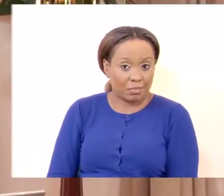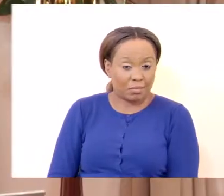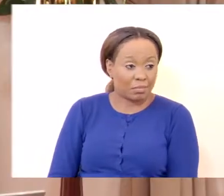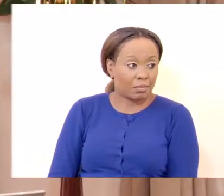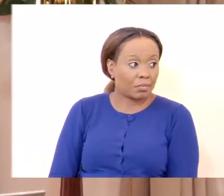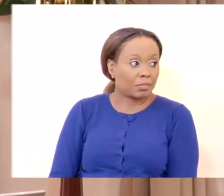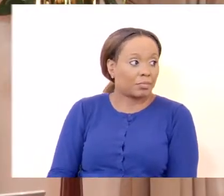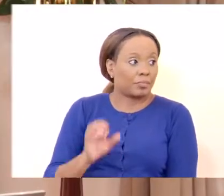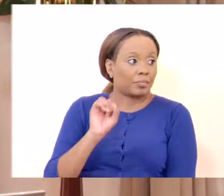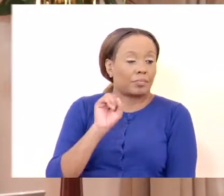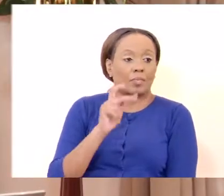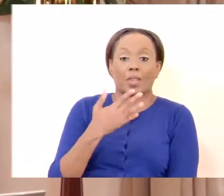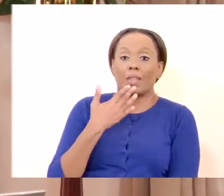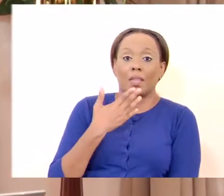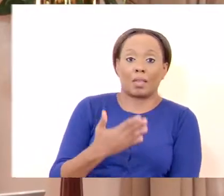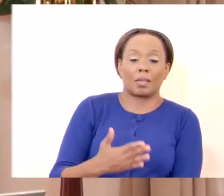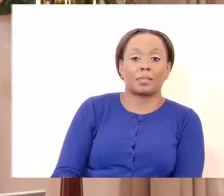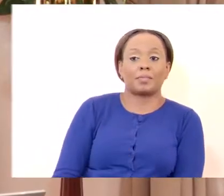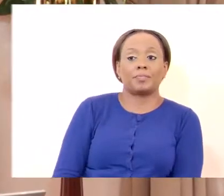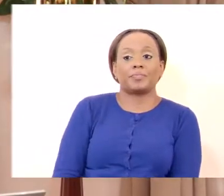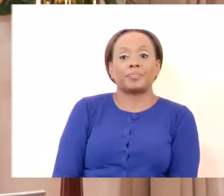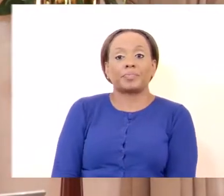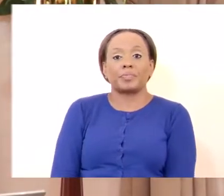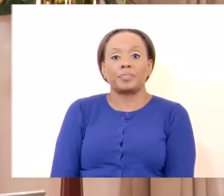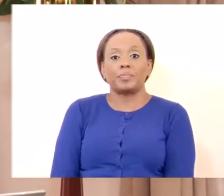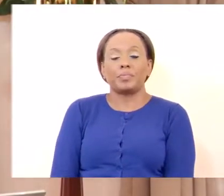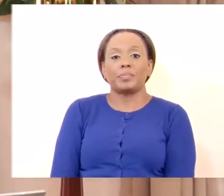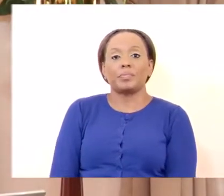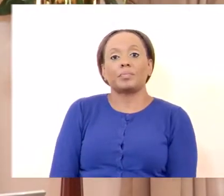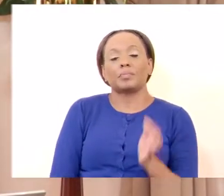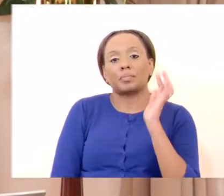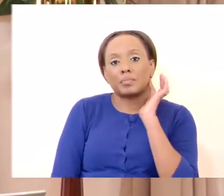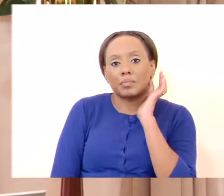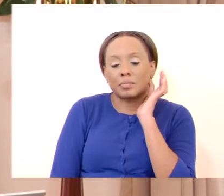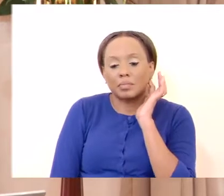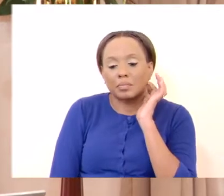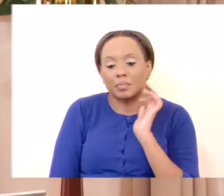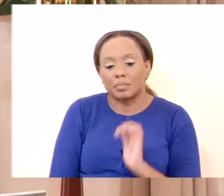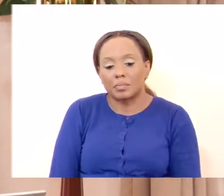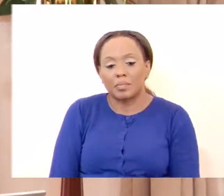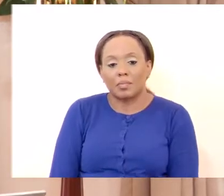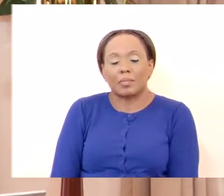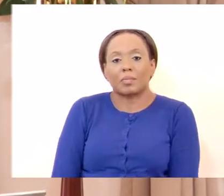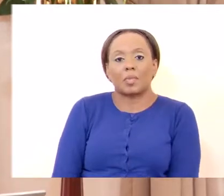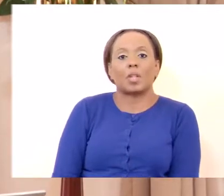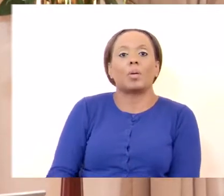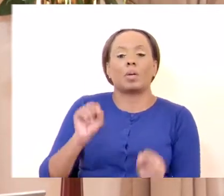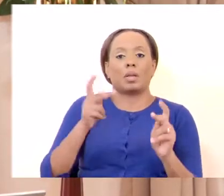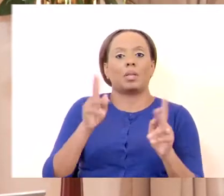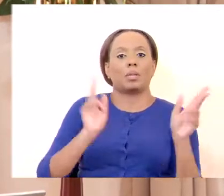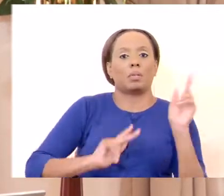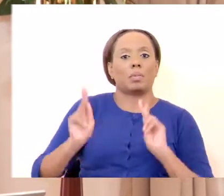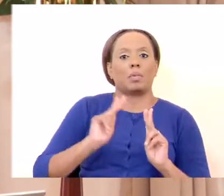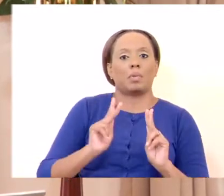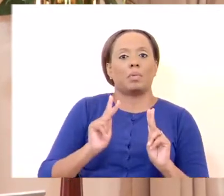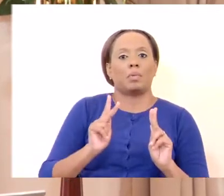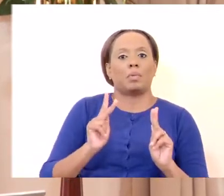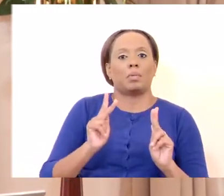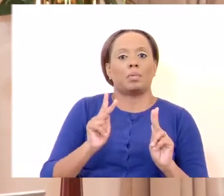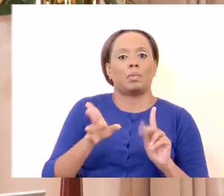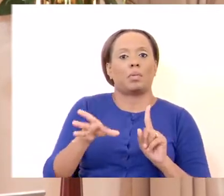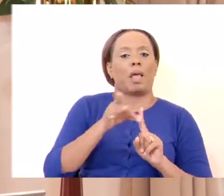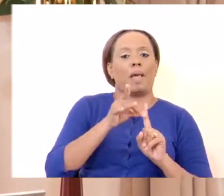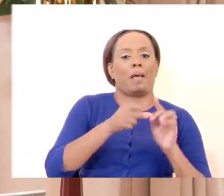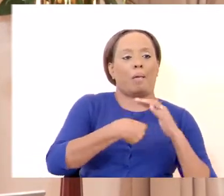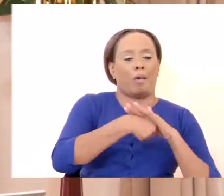Thank you for the question. With regards to the reinfection of persons, so persons who've had COVID in the past and then